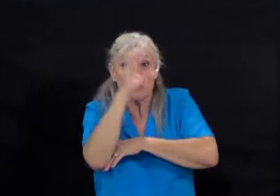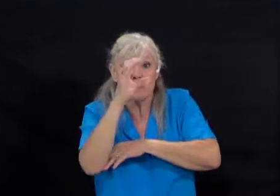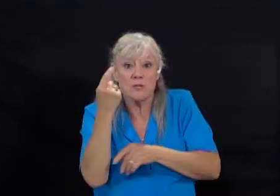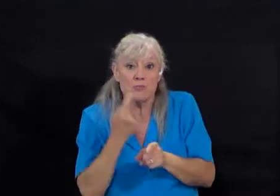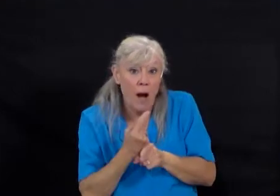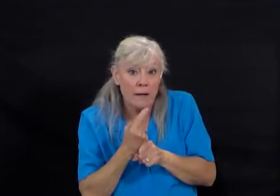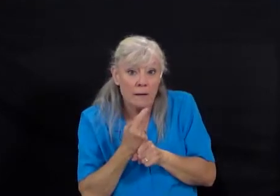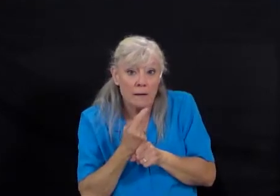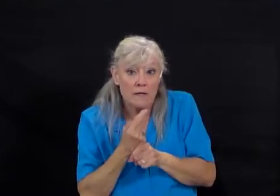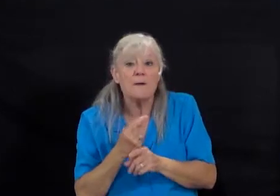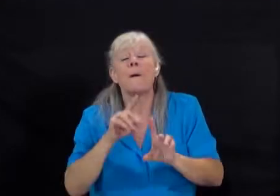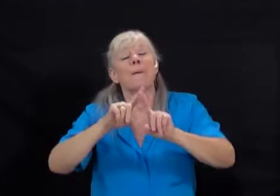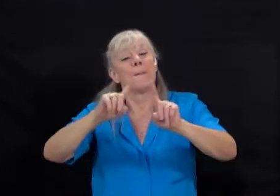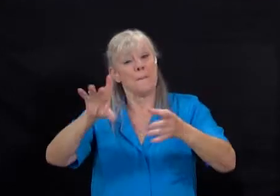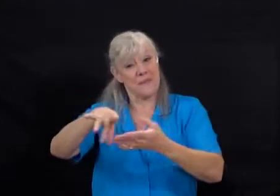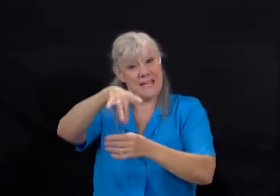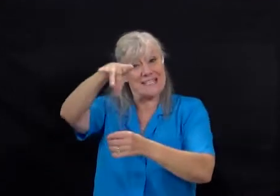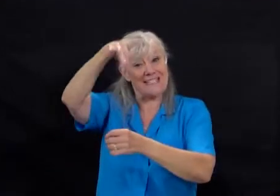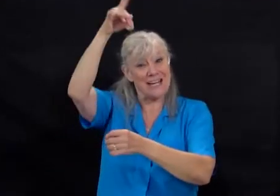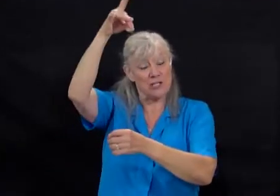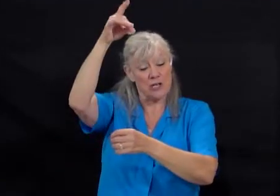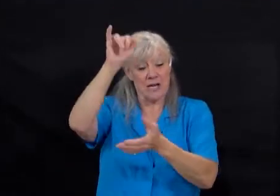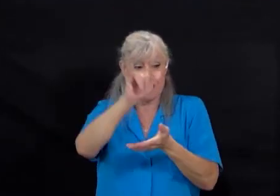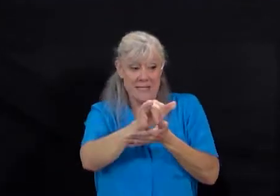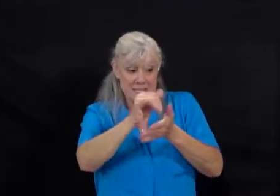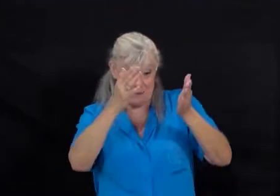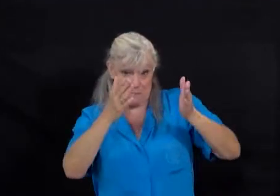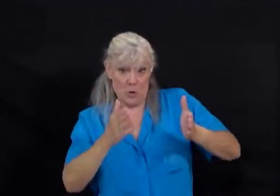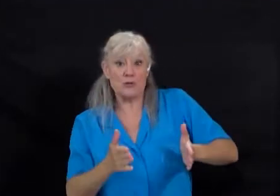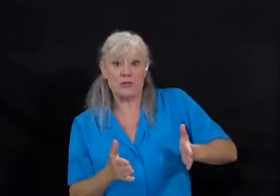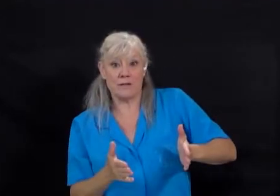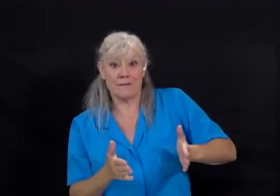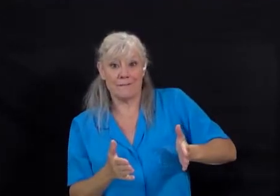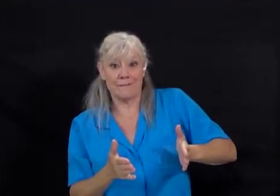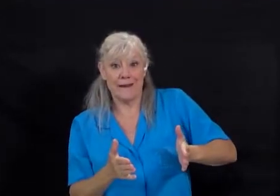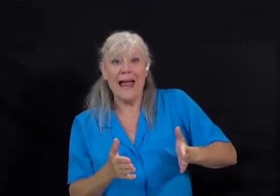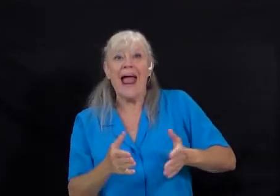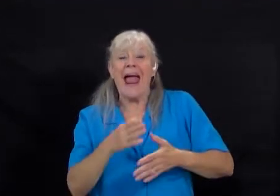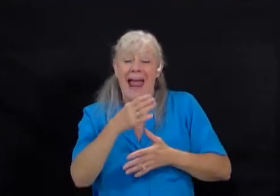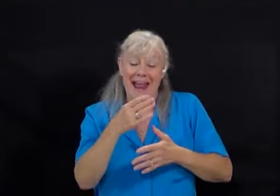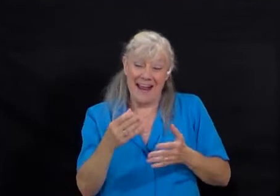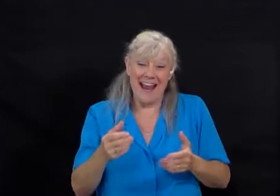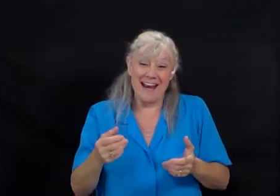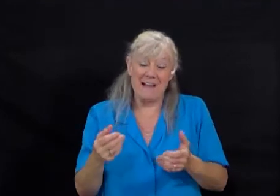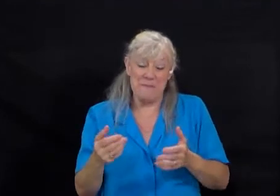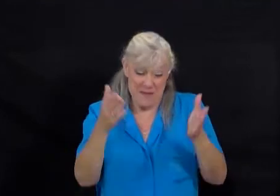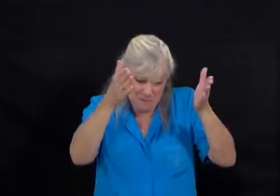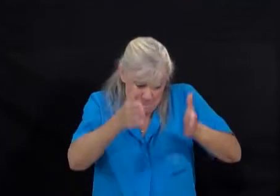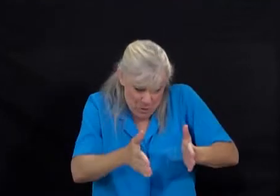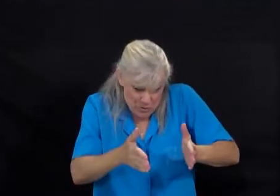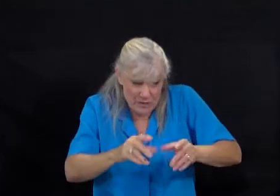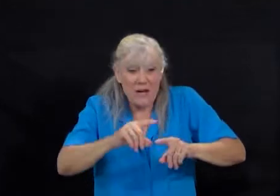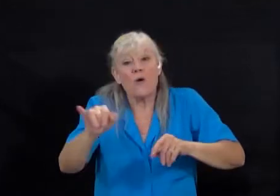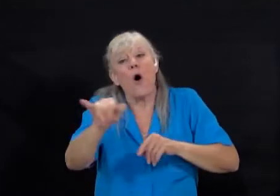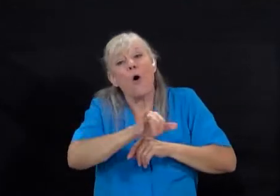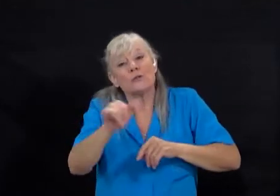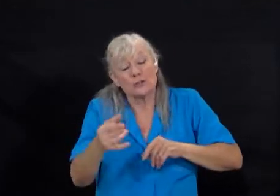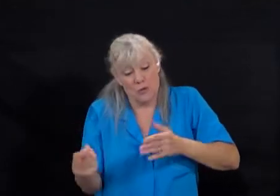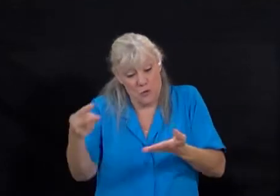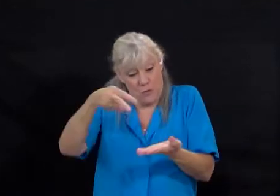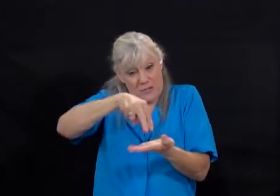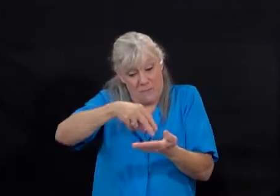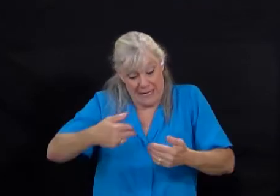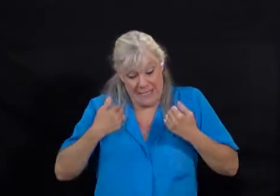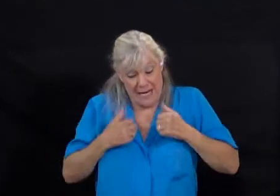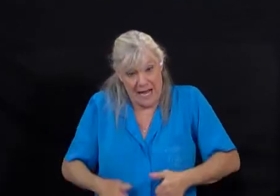the Ascension, this human being, the person and the resurrected living body of Jesus,